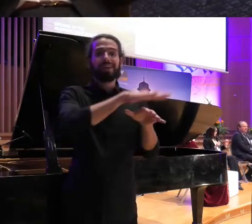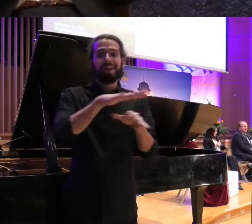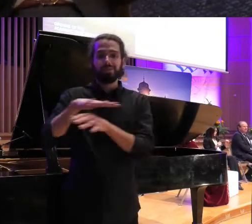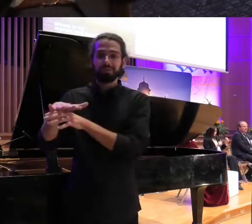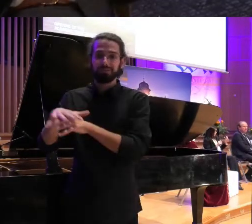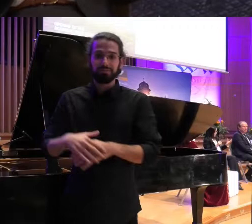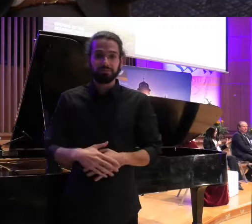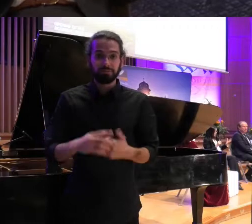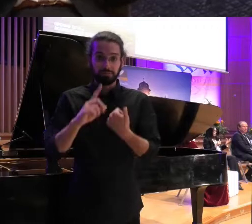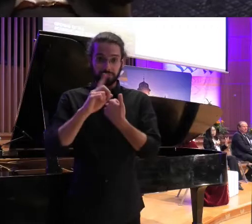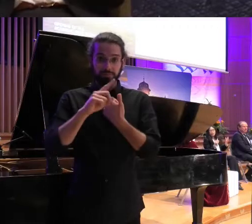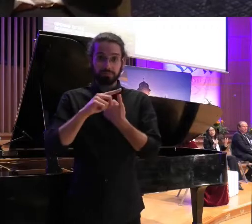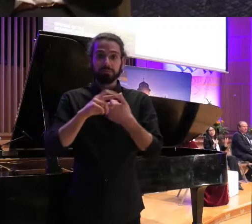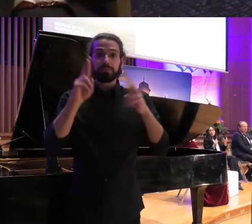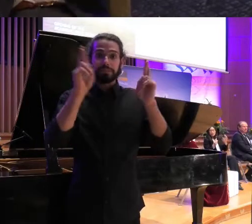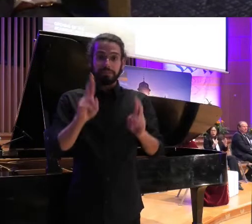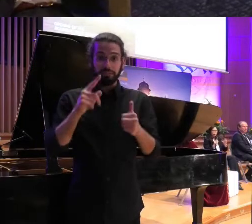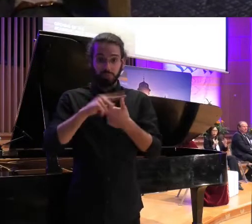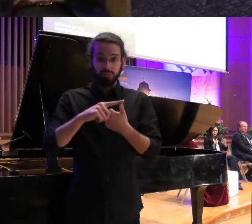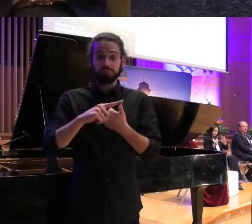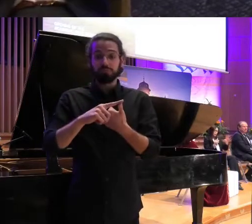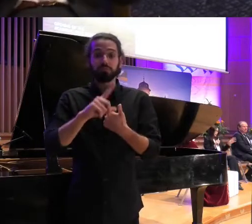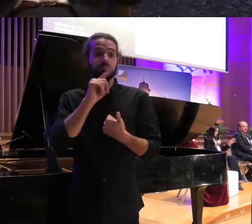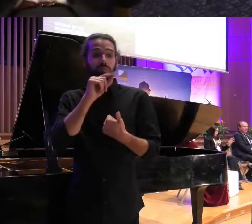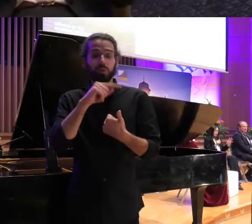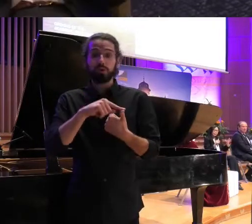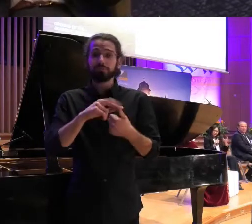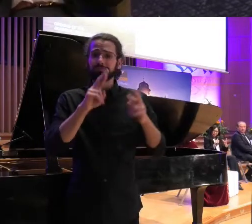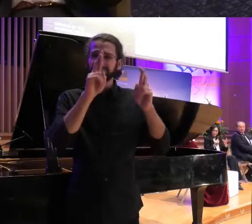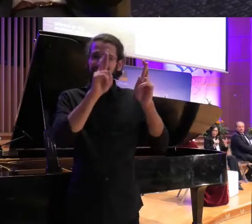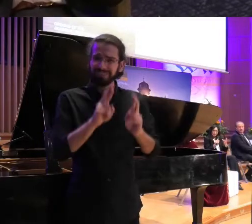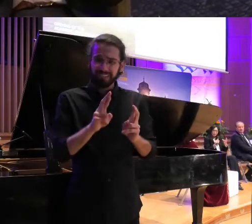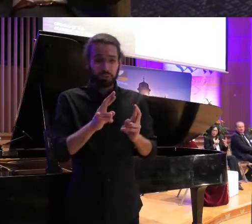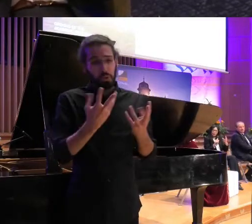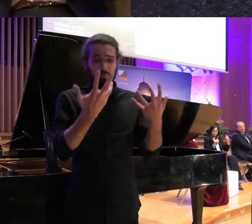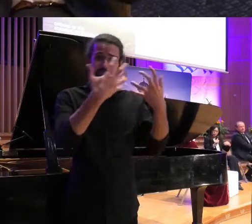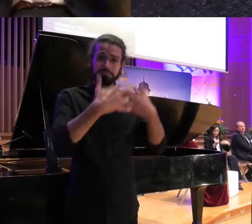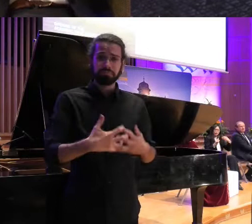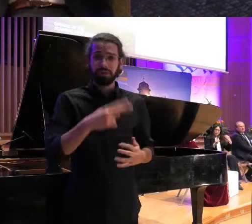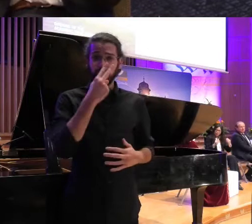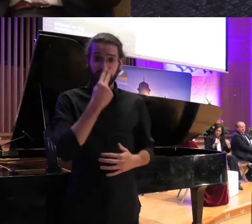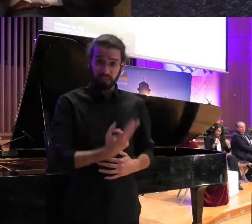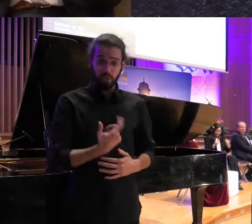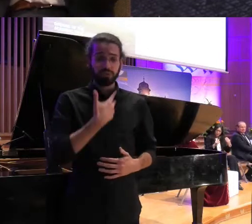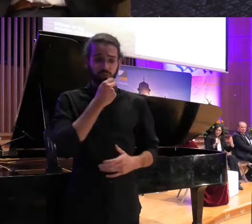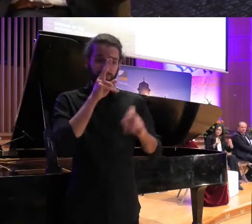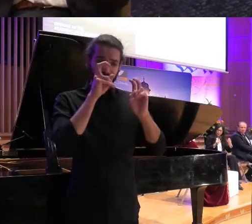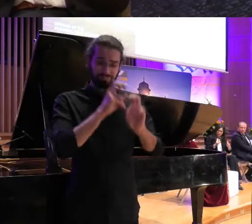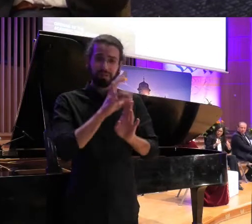is risk. We look at how risks are interconnected and try to understand